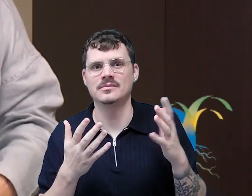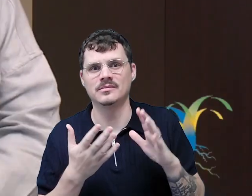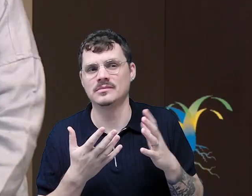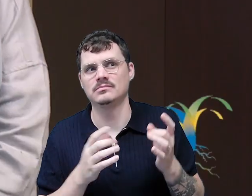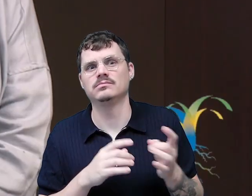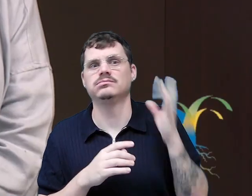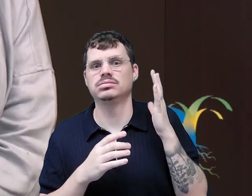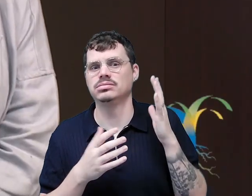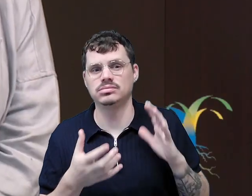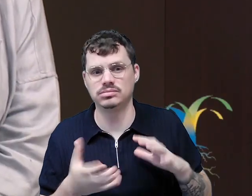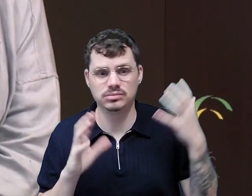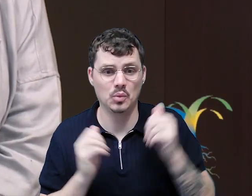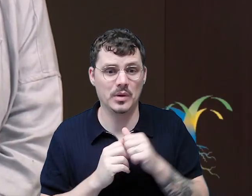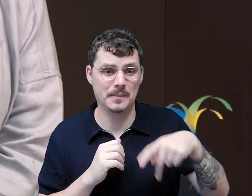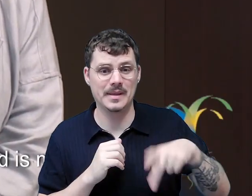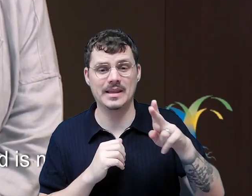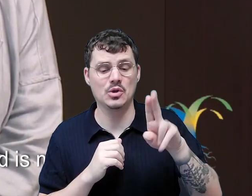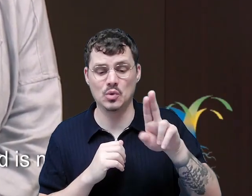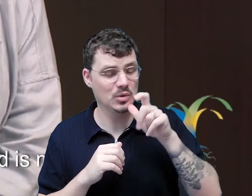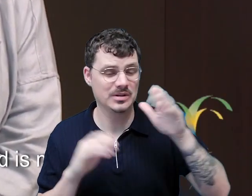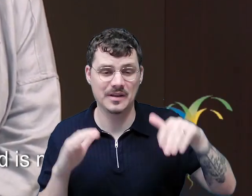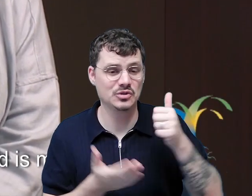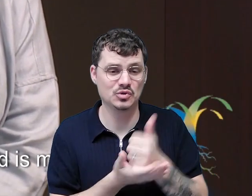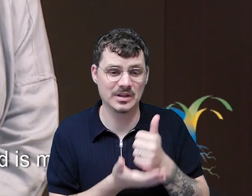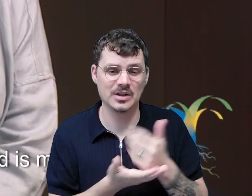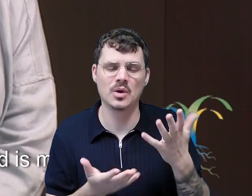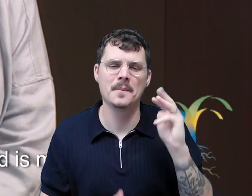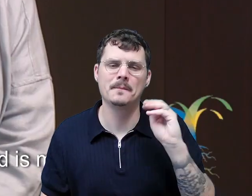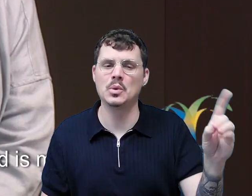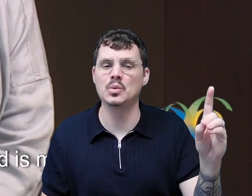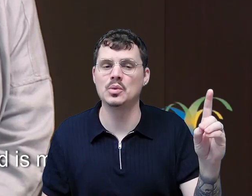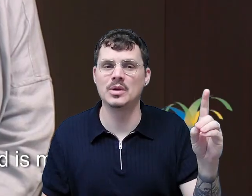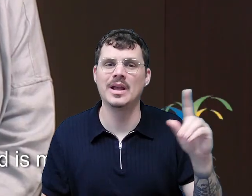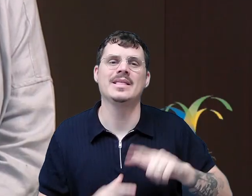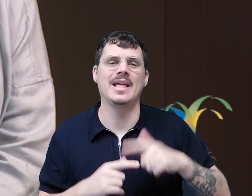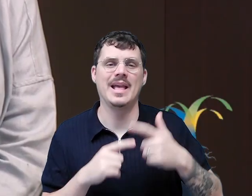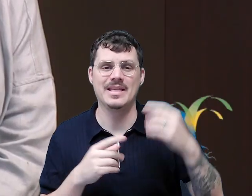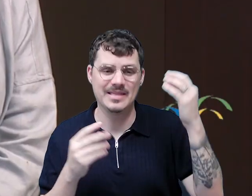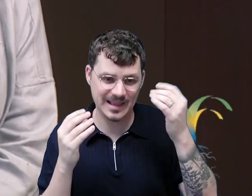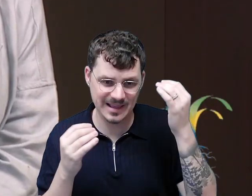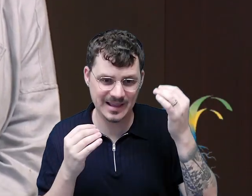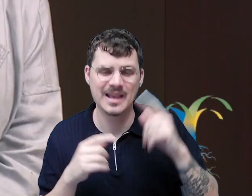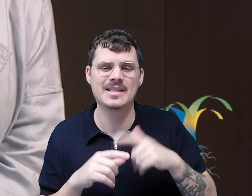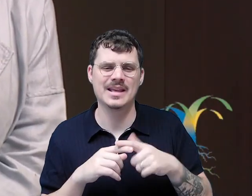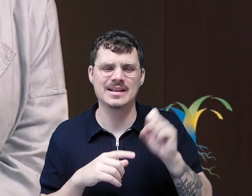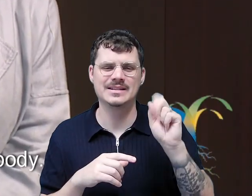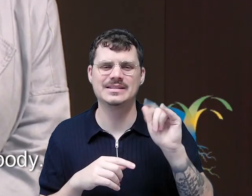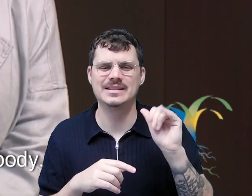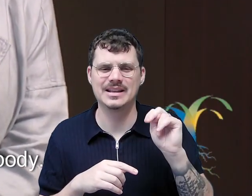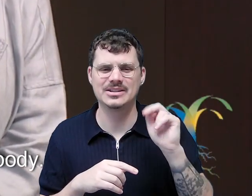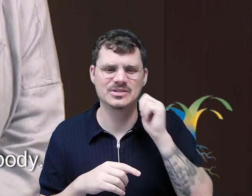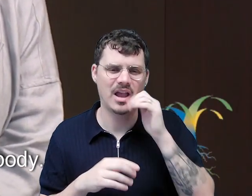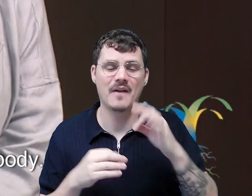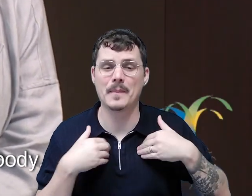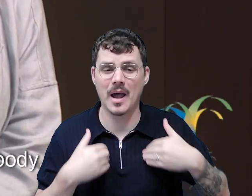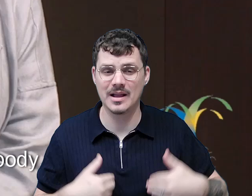gets very miserable in a person with PKU who's not treated is mood, then thinking, then all